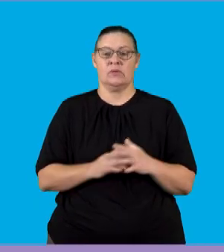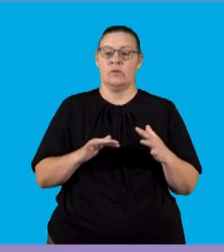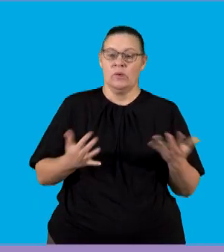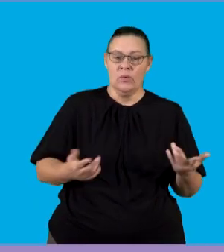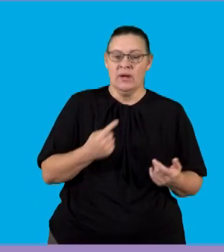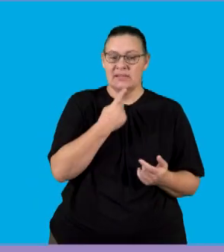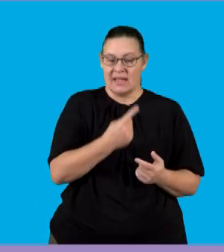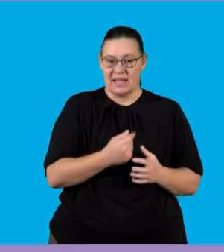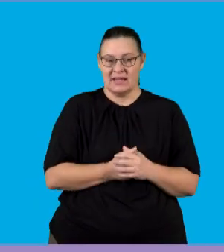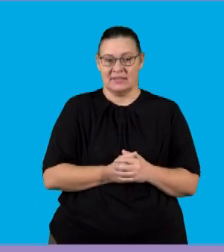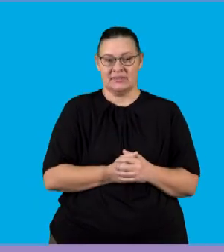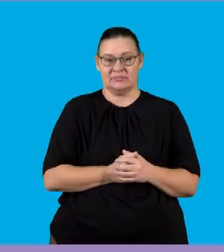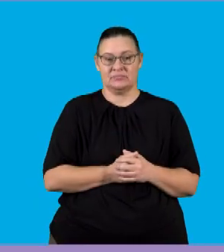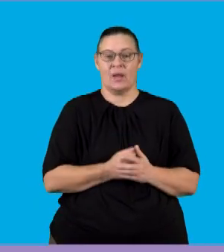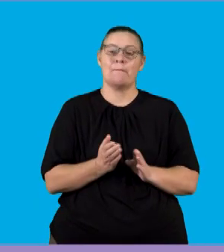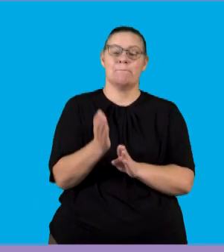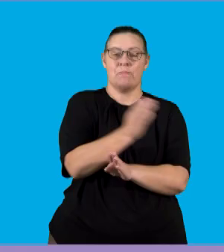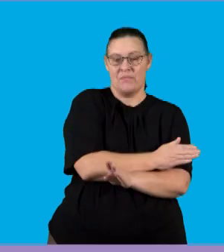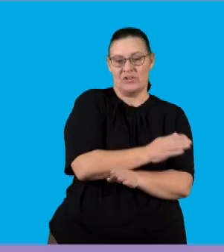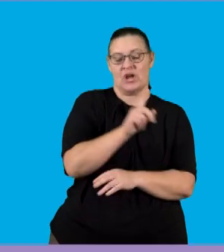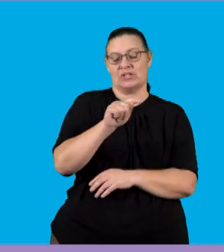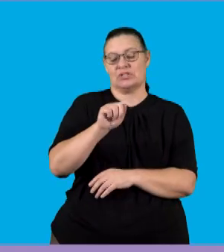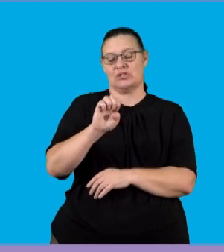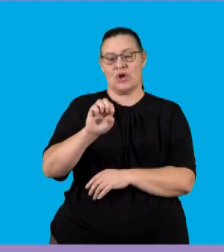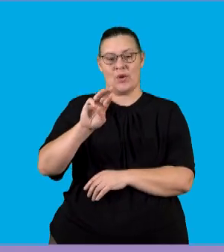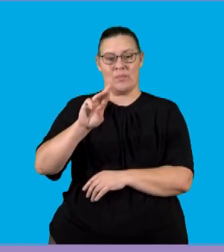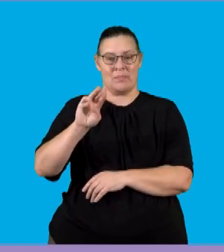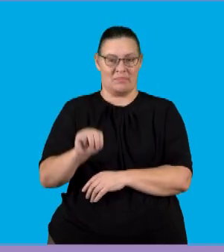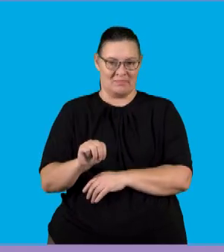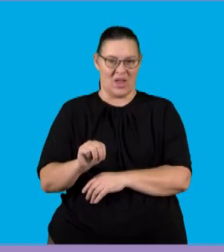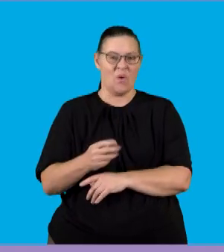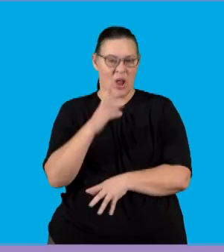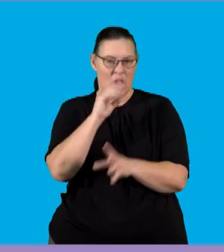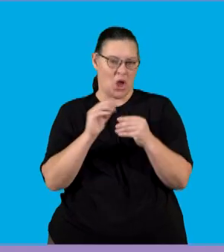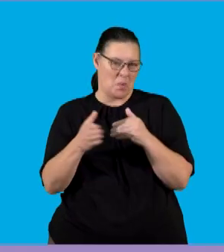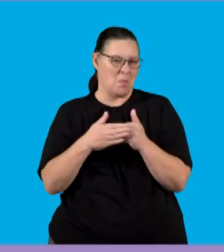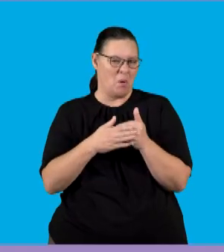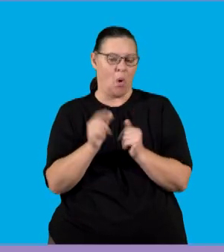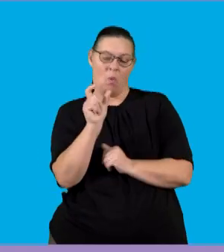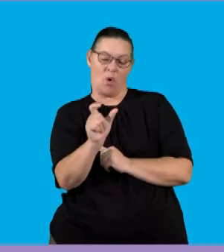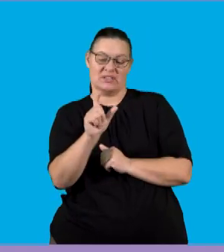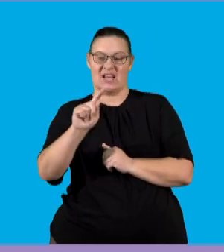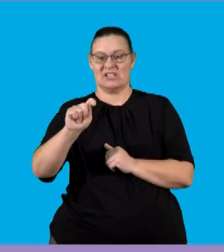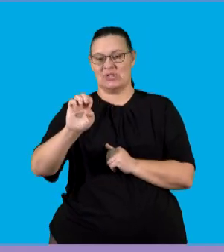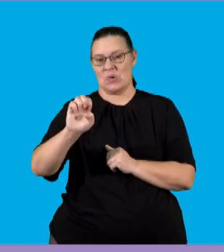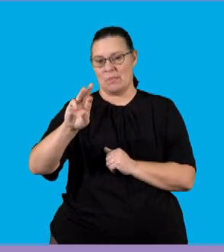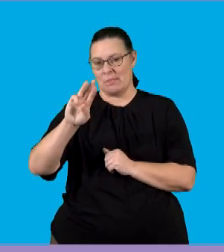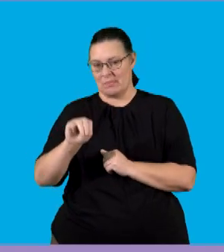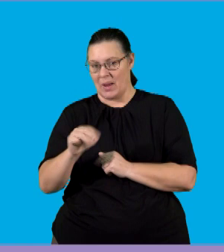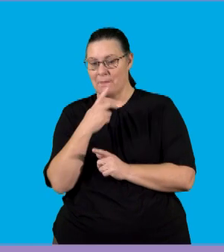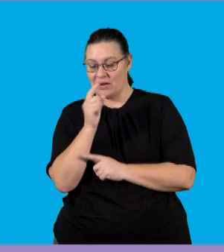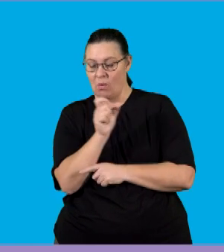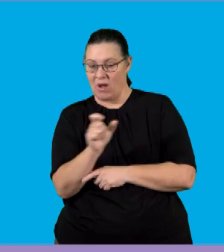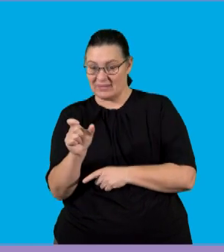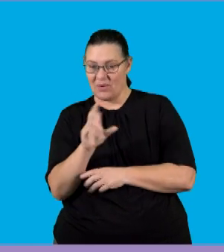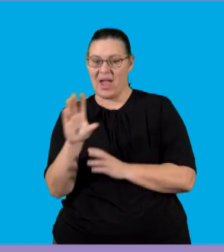Or we can say the previous term, but we are going to learn more about terms in this lesson. But yes, in words,